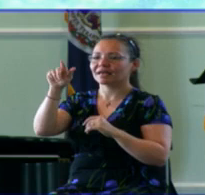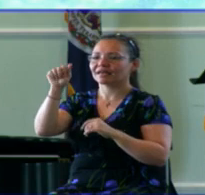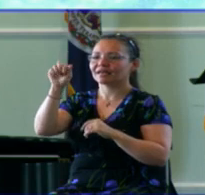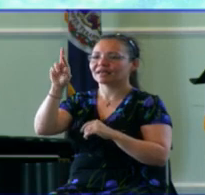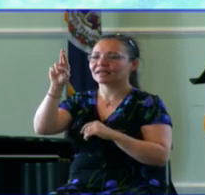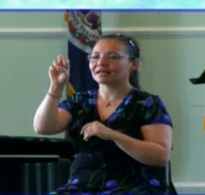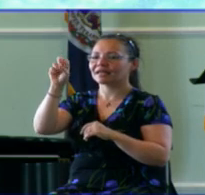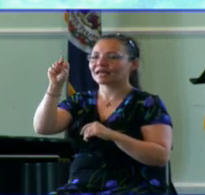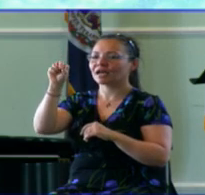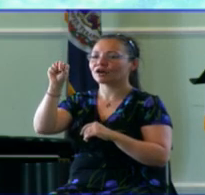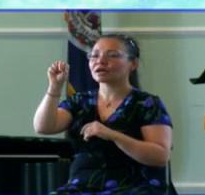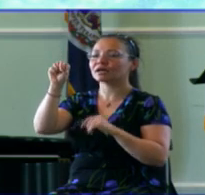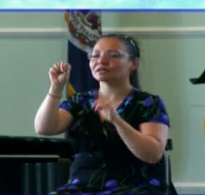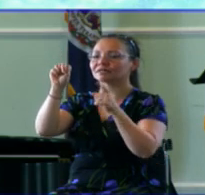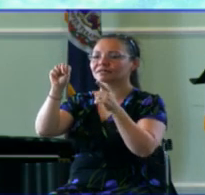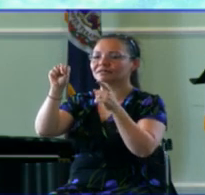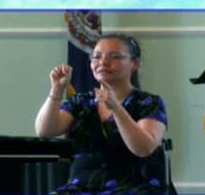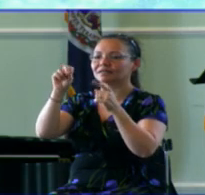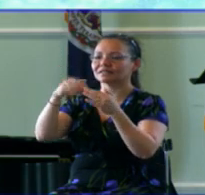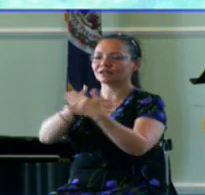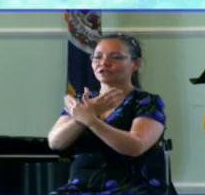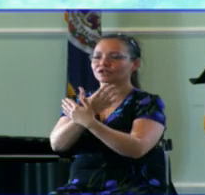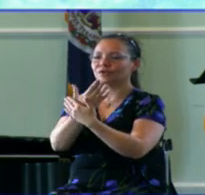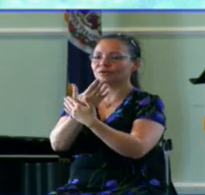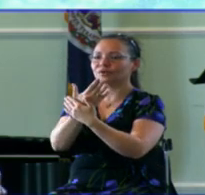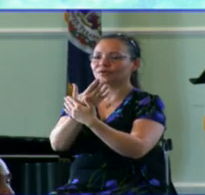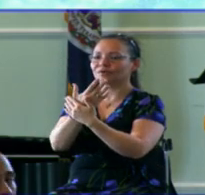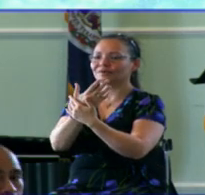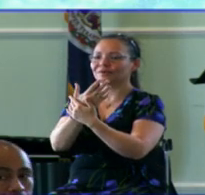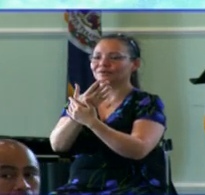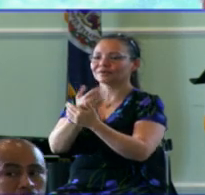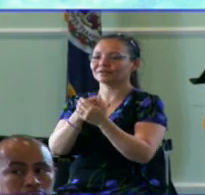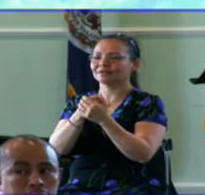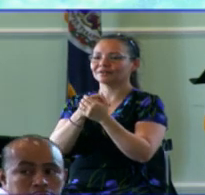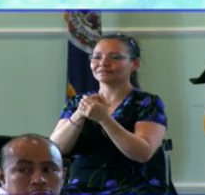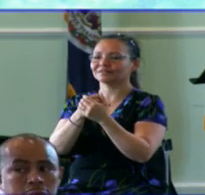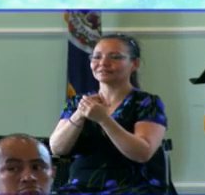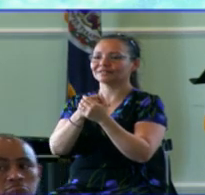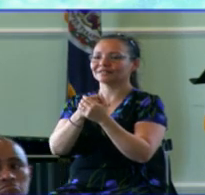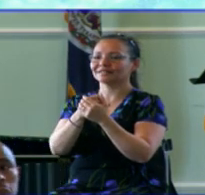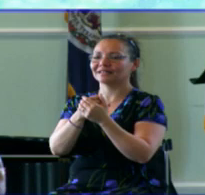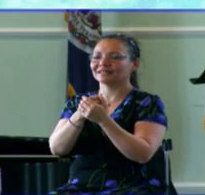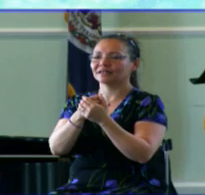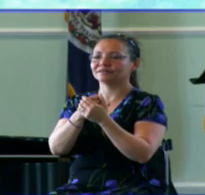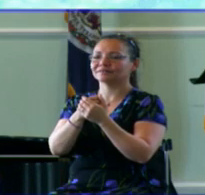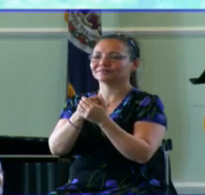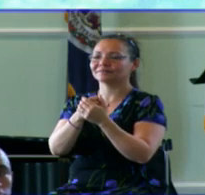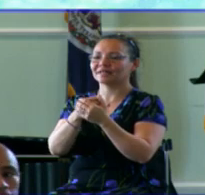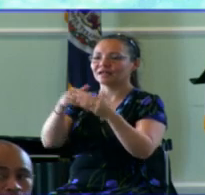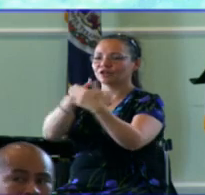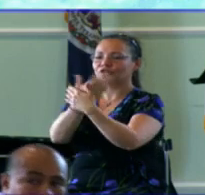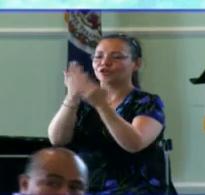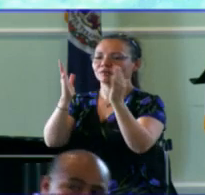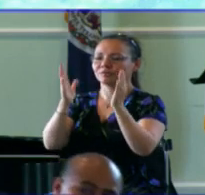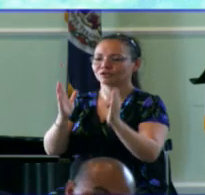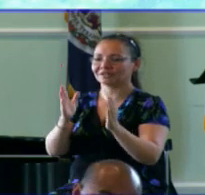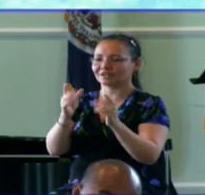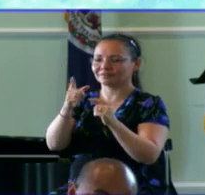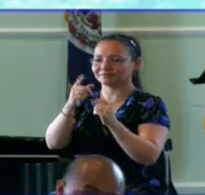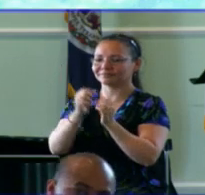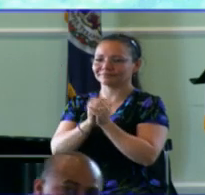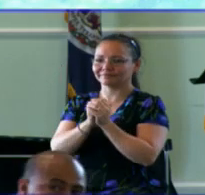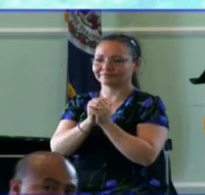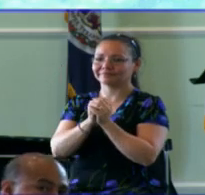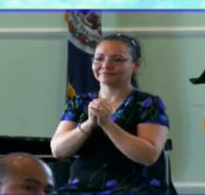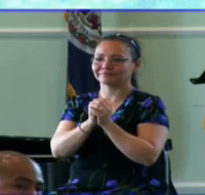Karen Sanchez here? Karen, right there. All right. So keep your hand up. Did you receive a gift already? Not yet. It's coming